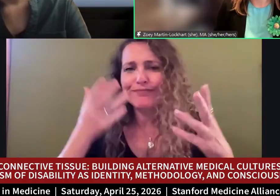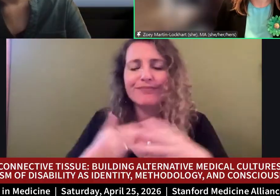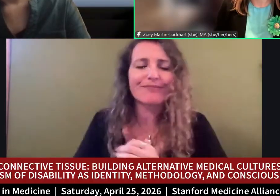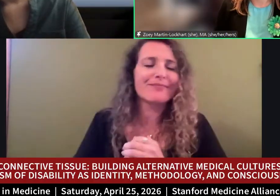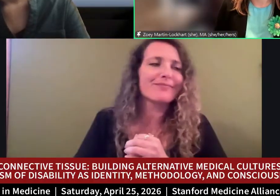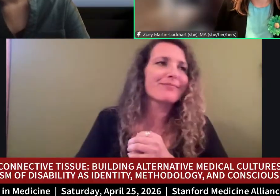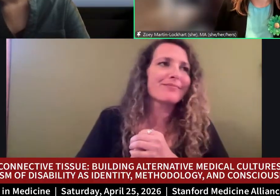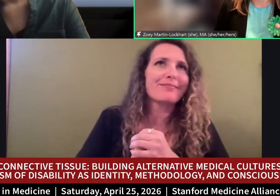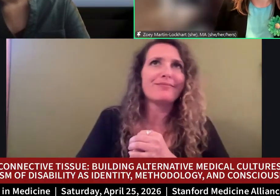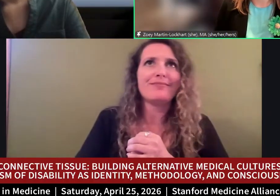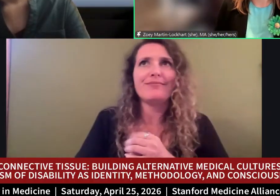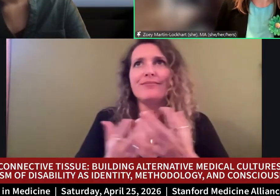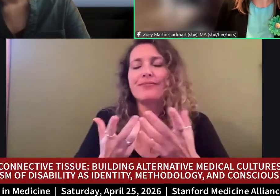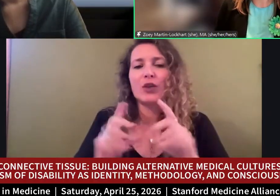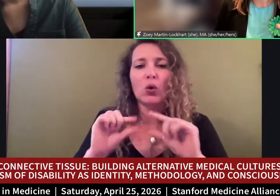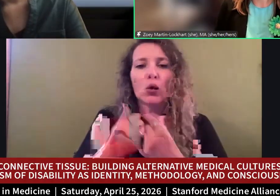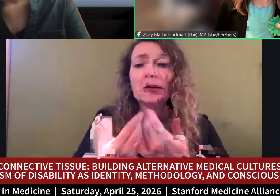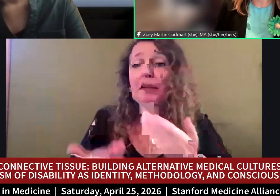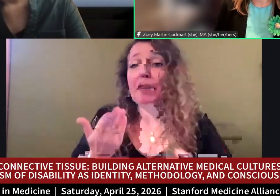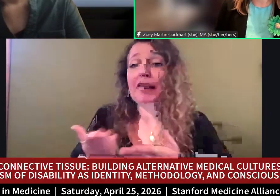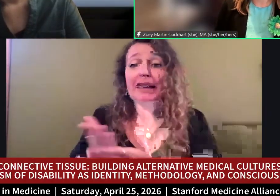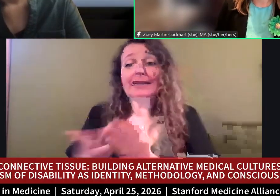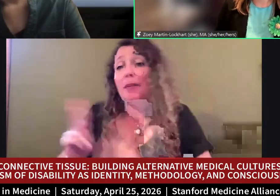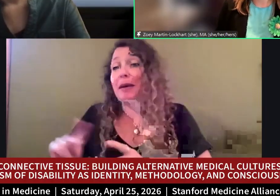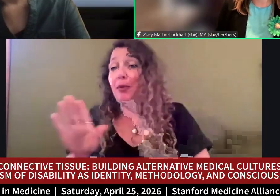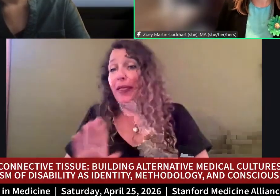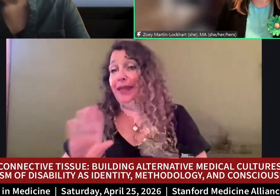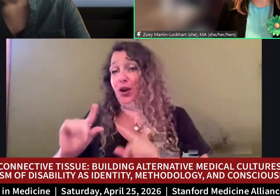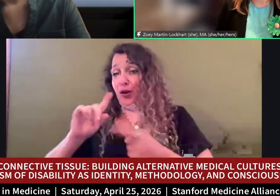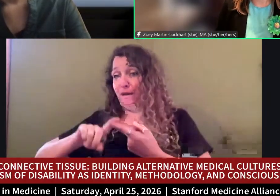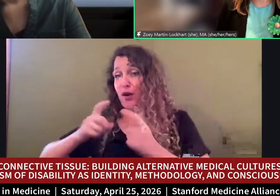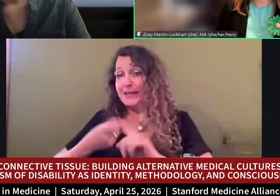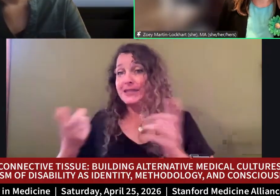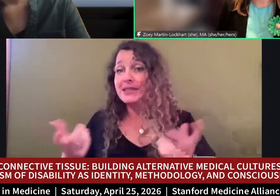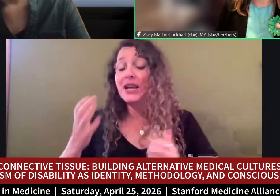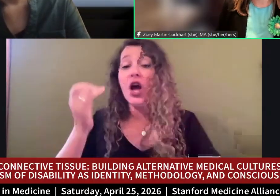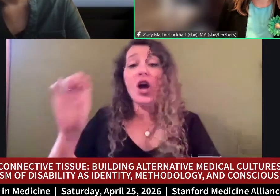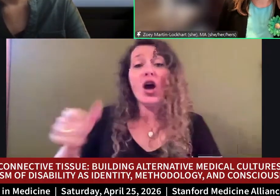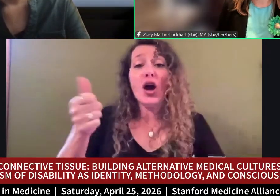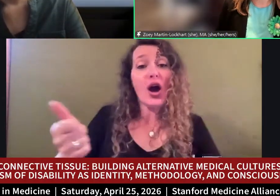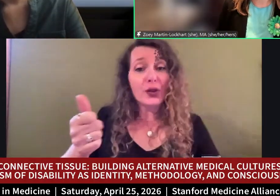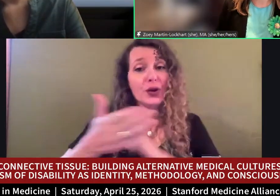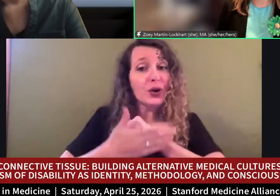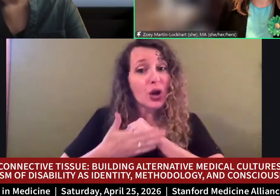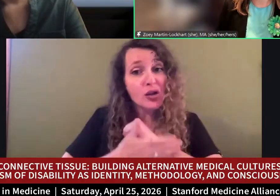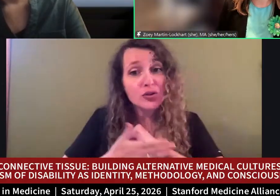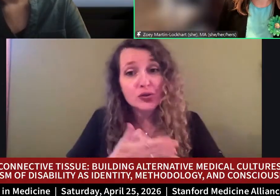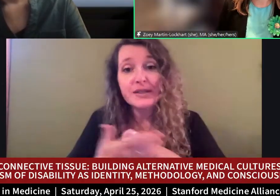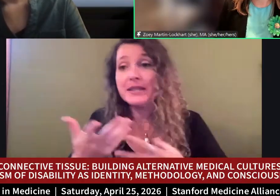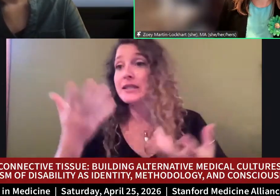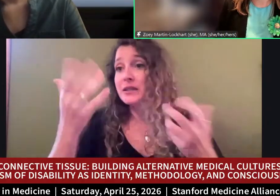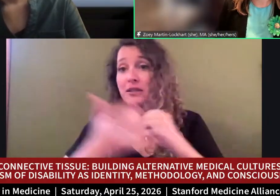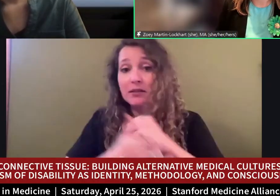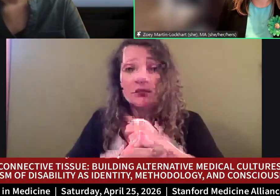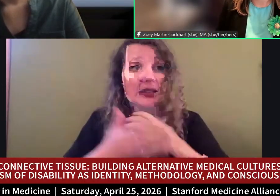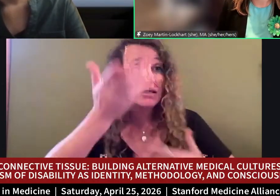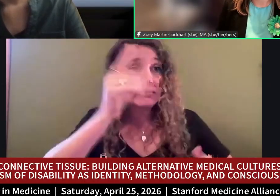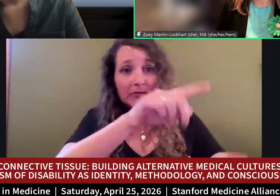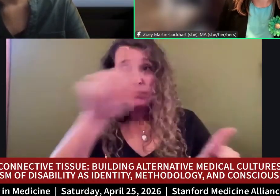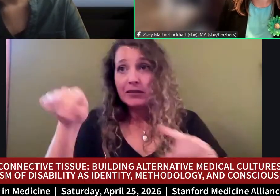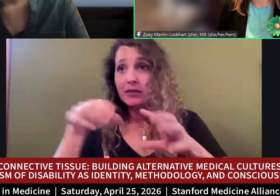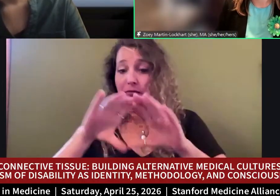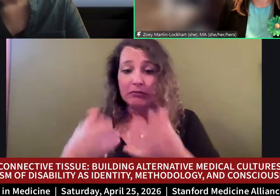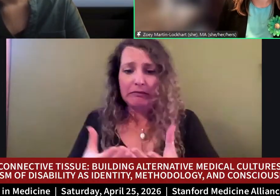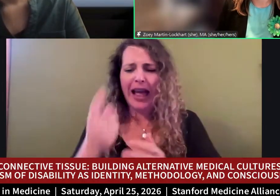a name, but it's some people and their friends. If you're in other countries, I know that at least I think like